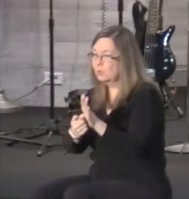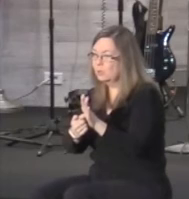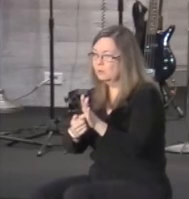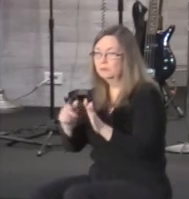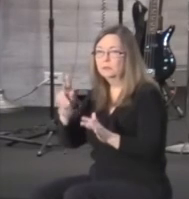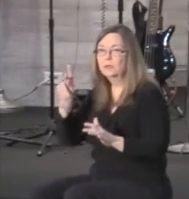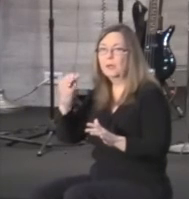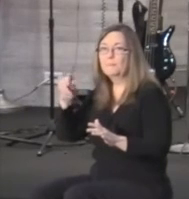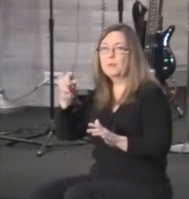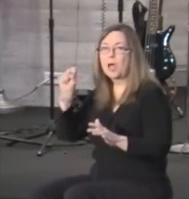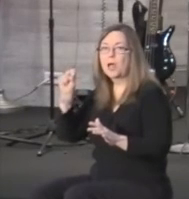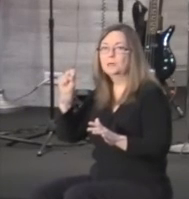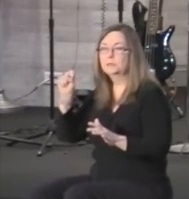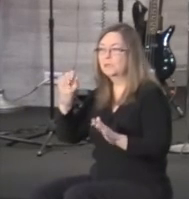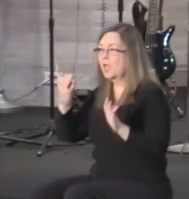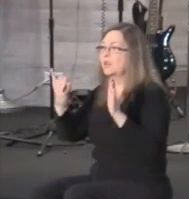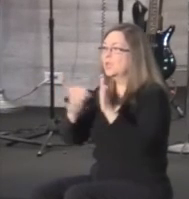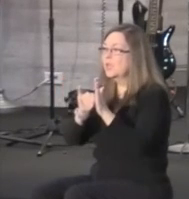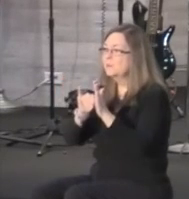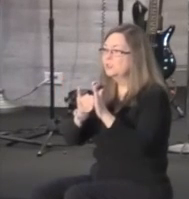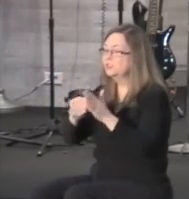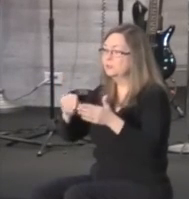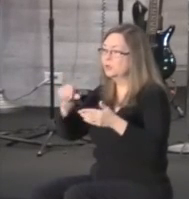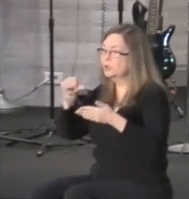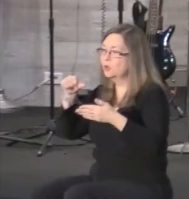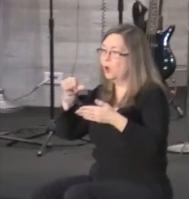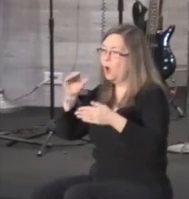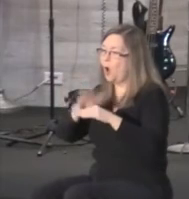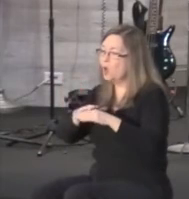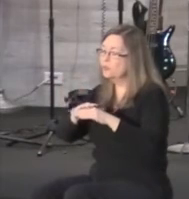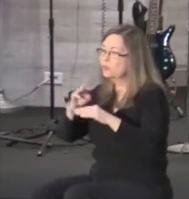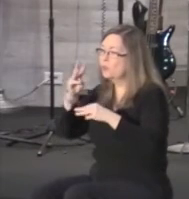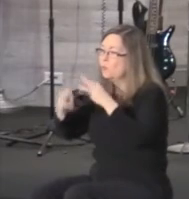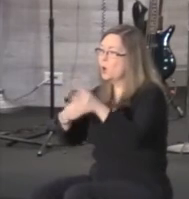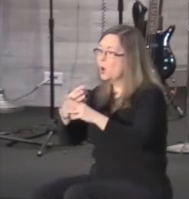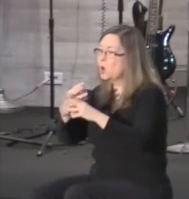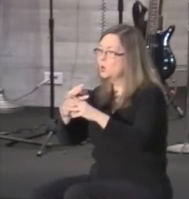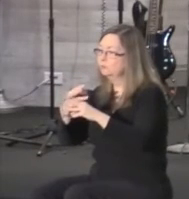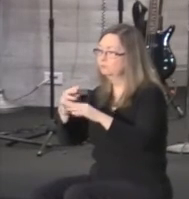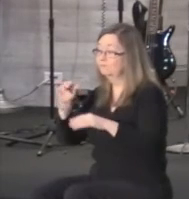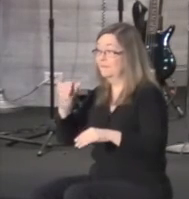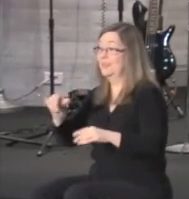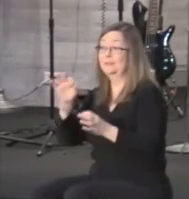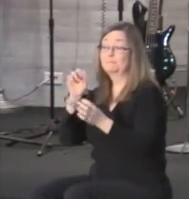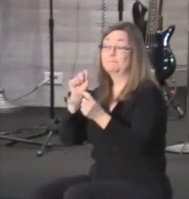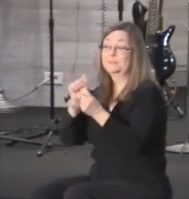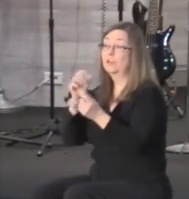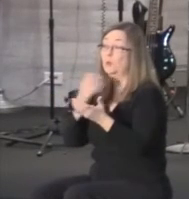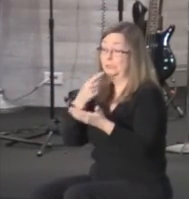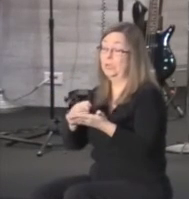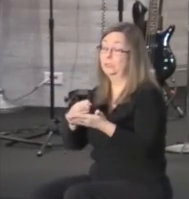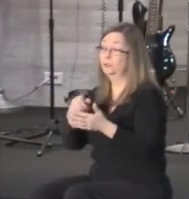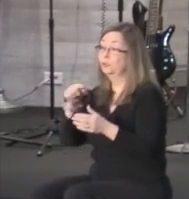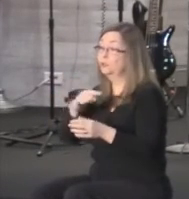Tapas. You became an image that stamped out on the world. And that's exactly what he's saying in the verse. So that you